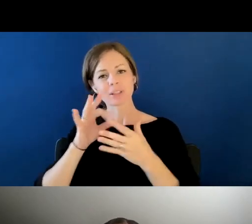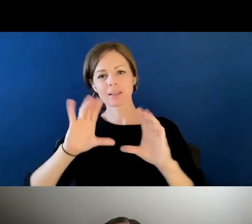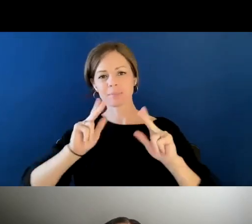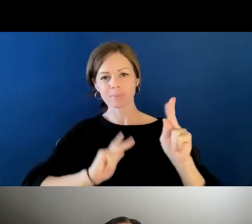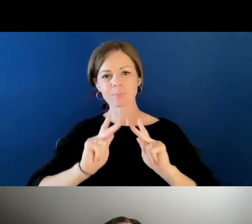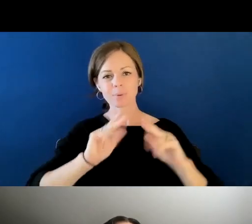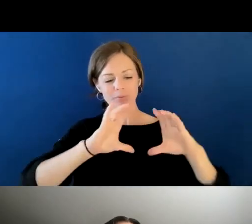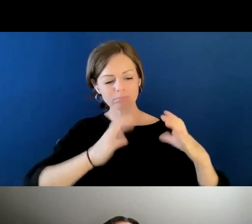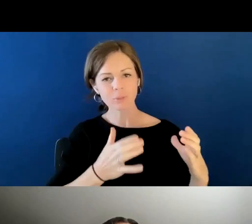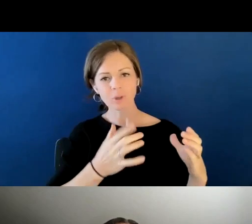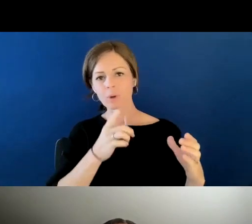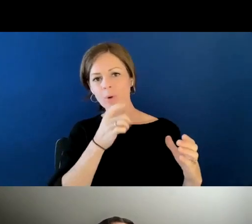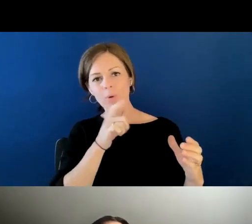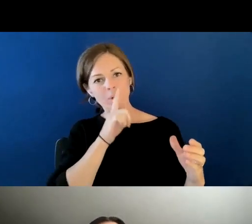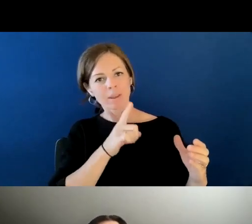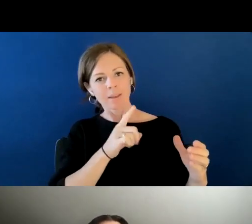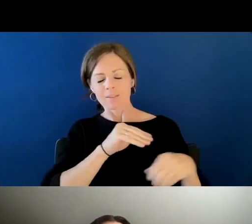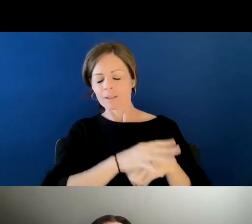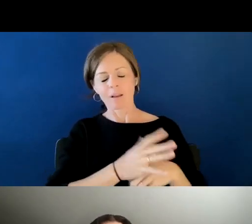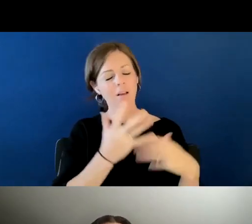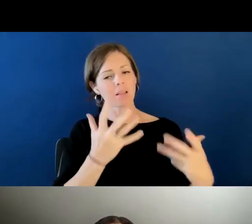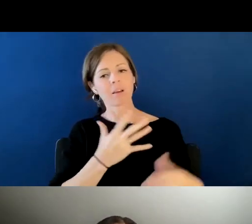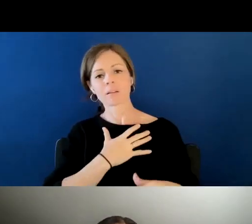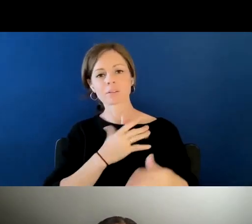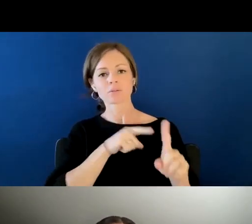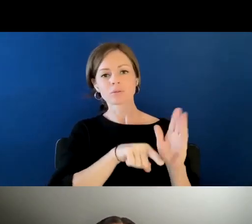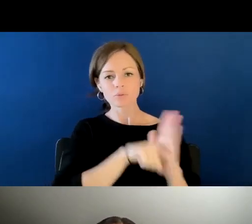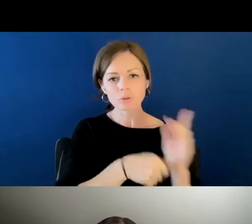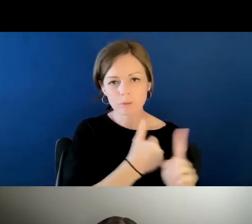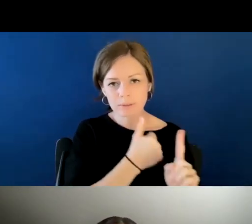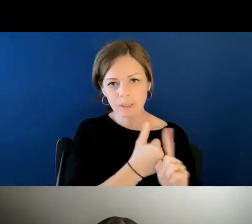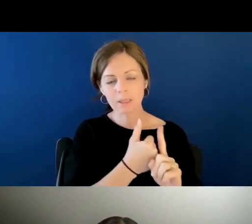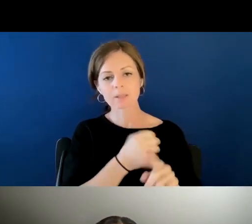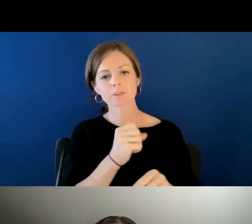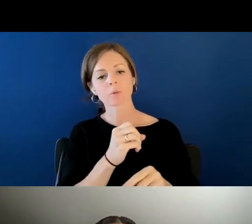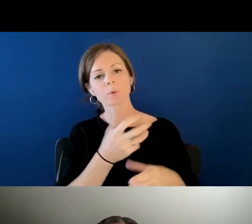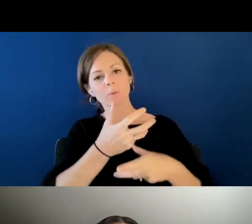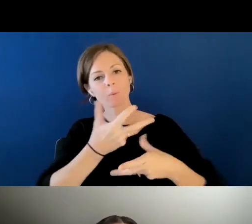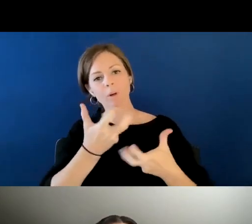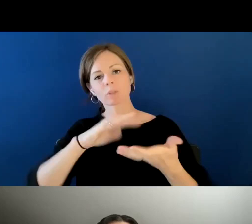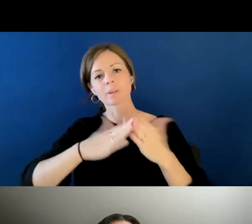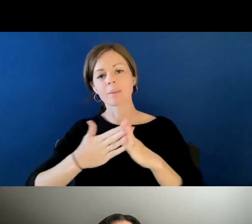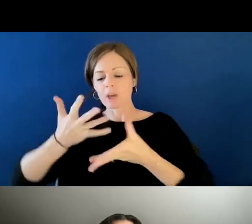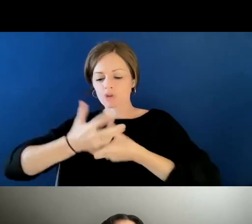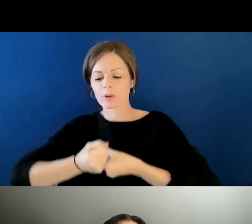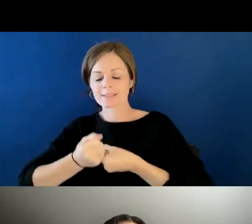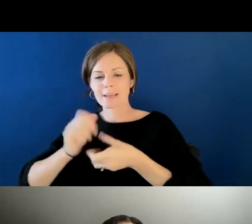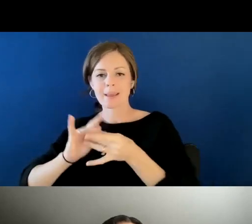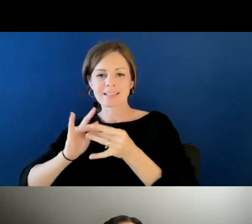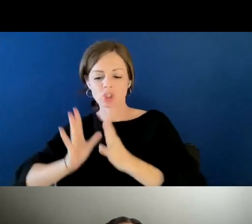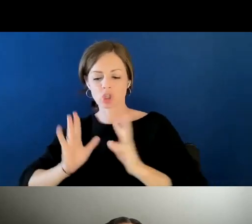disproportionately impacted by suicide, well as their trusted messengers. And I'll talk a little bit about what we mean when we say trusted messengers in just a